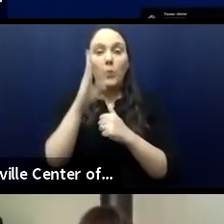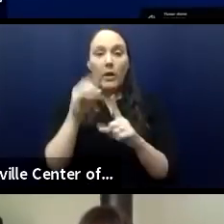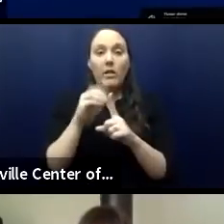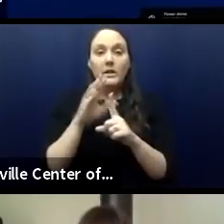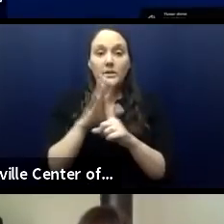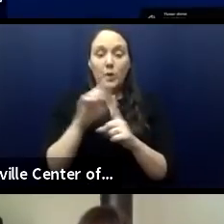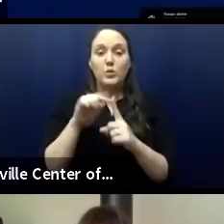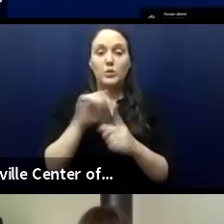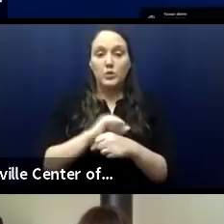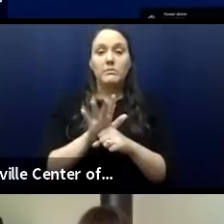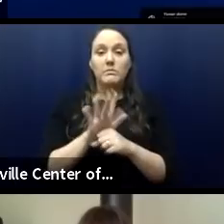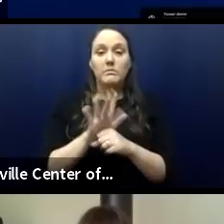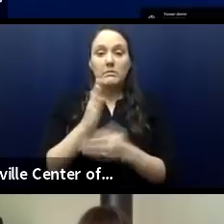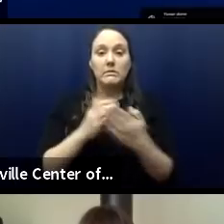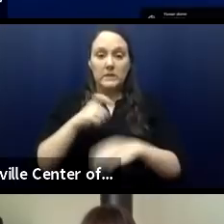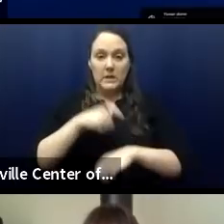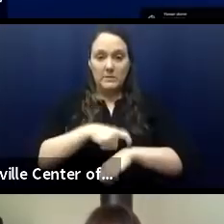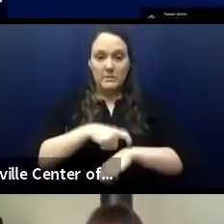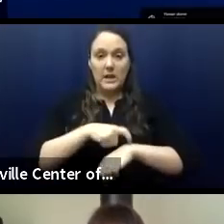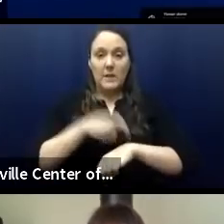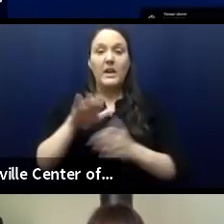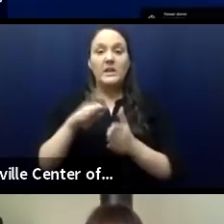This virus has a death rate of